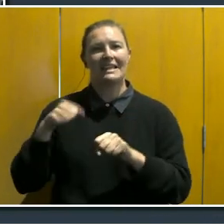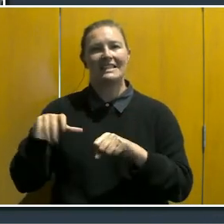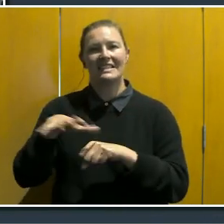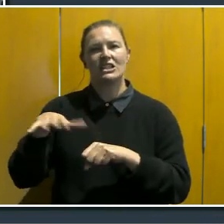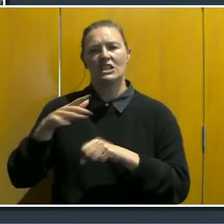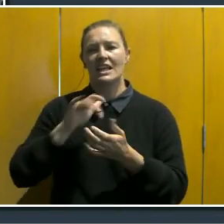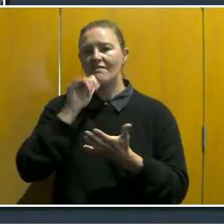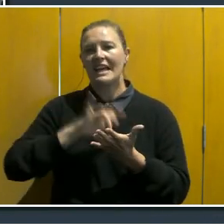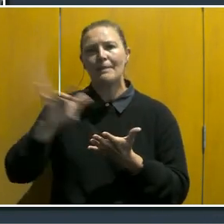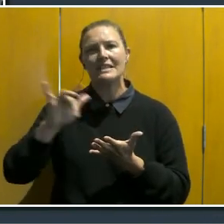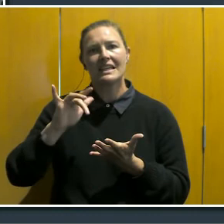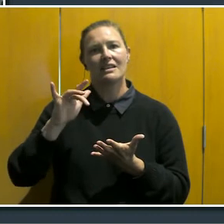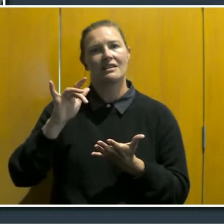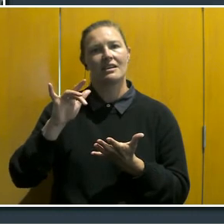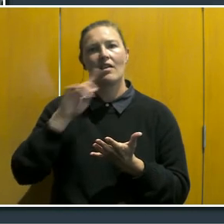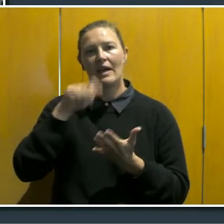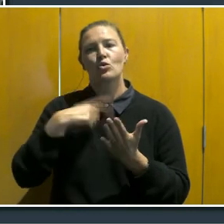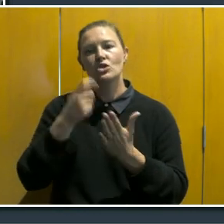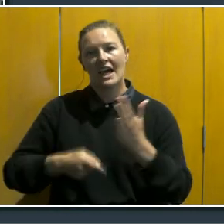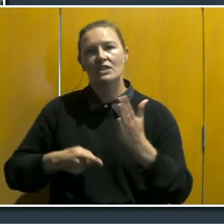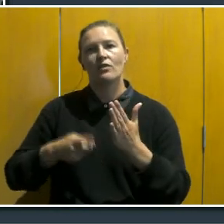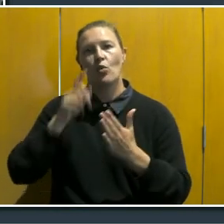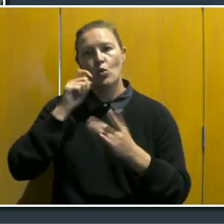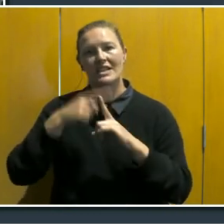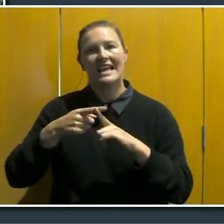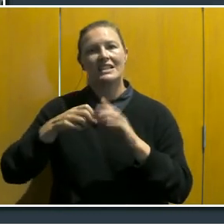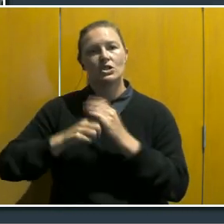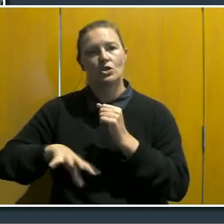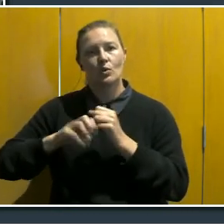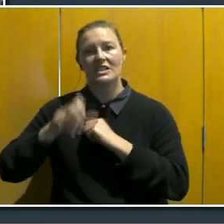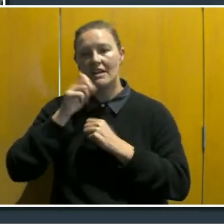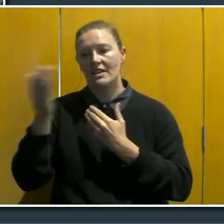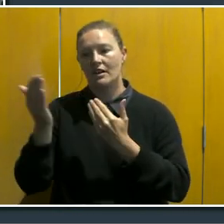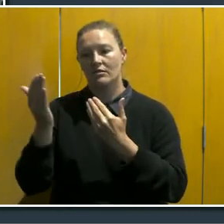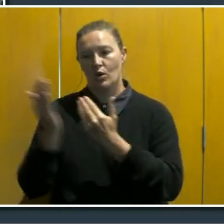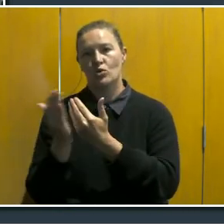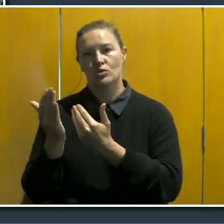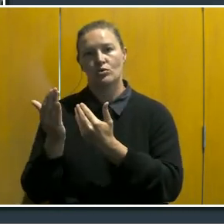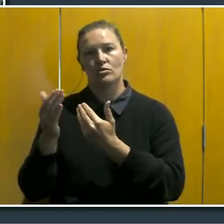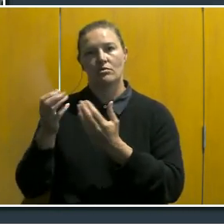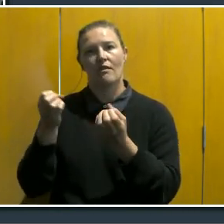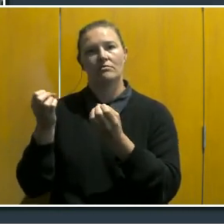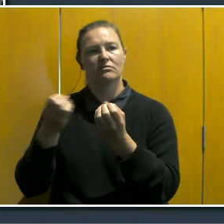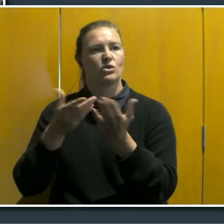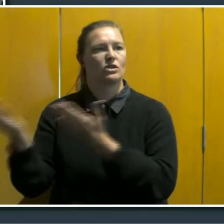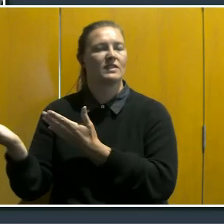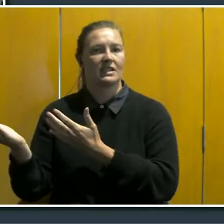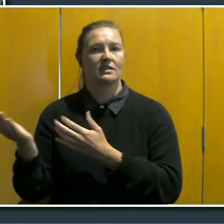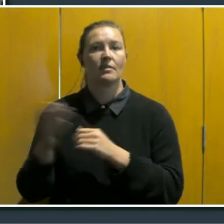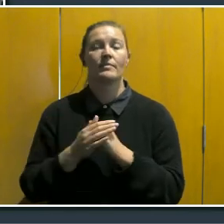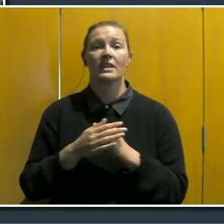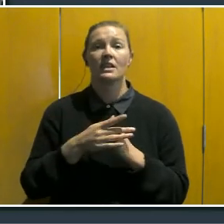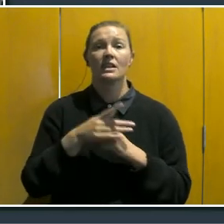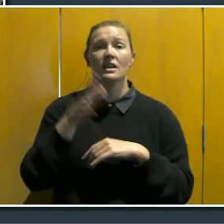empty sections will be charged for water and sewage if they are within 100 metres of the facilities. Since when is it a council staff